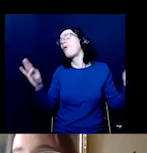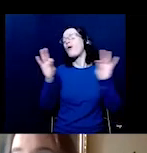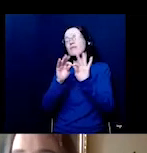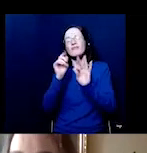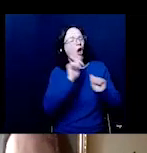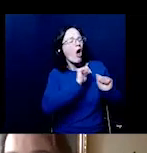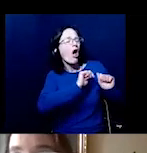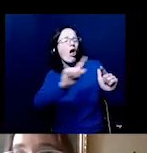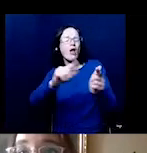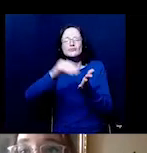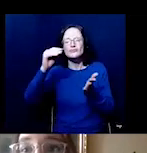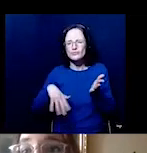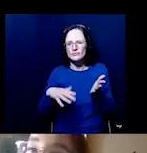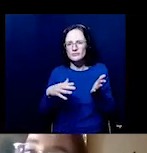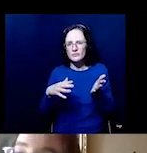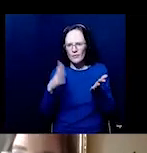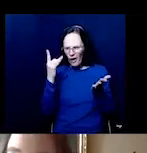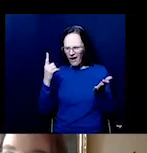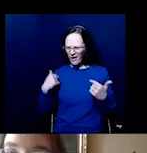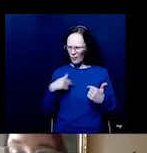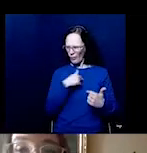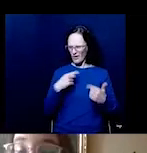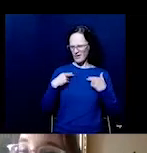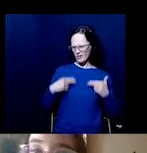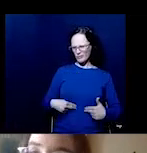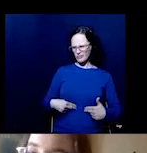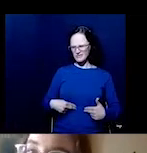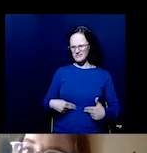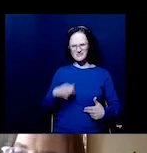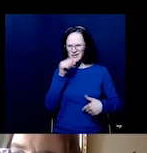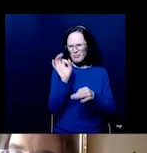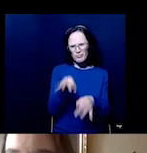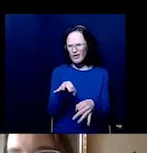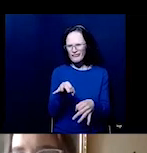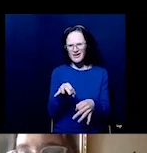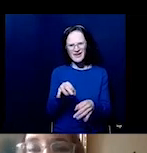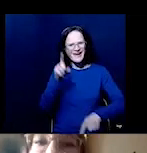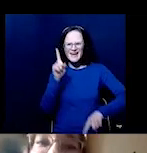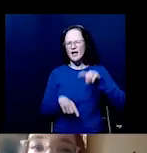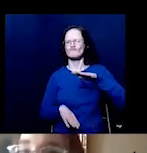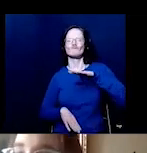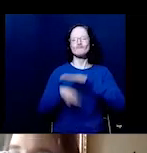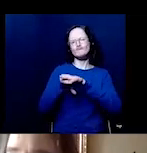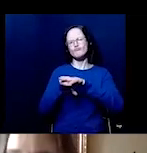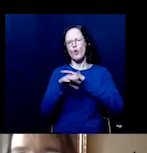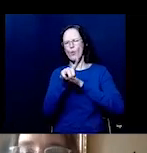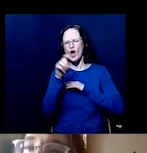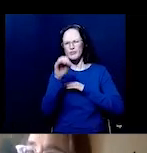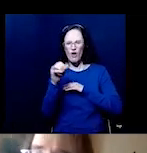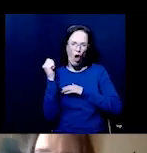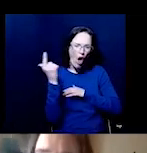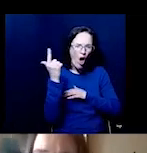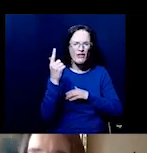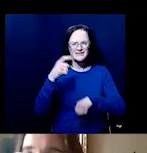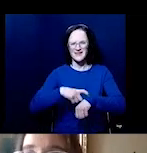to basically be humans. We're not always perfect. We can't always perform 100% of the time. And we need help sometimes, we